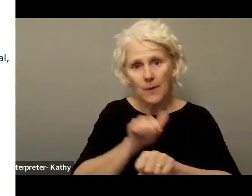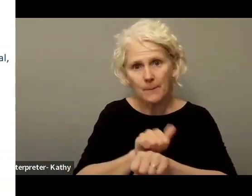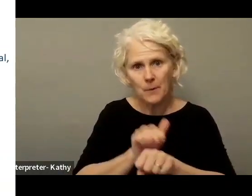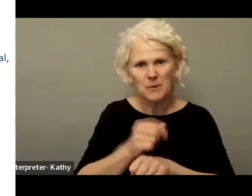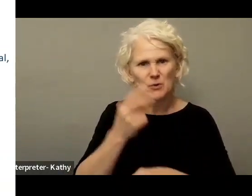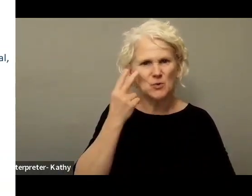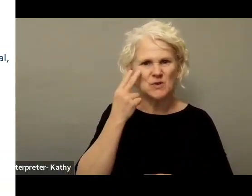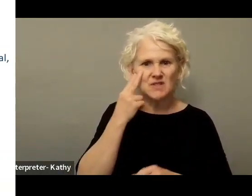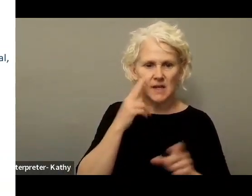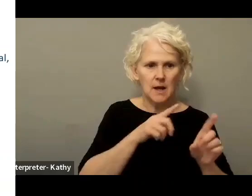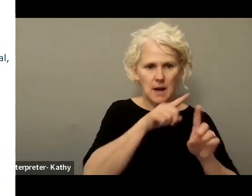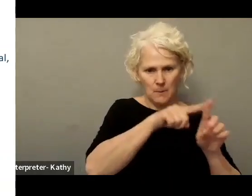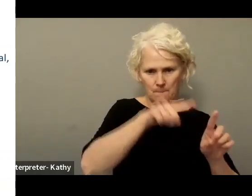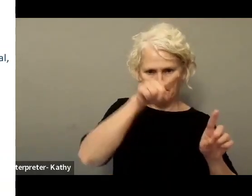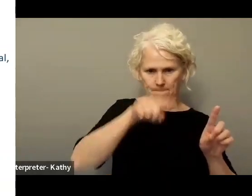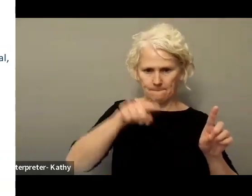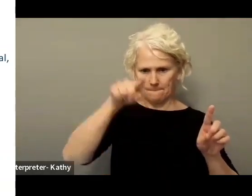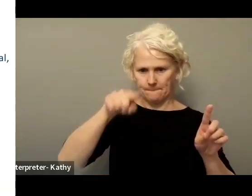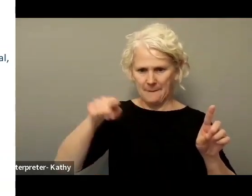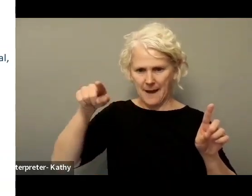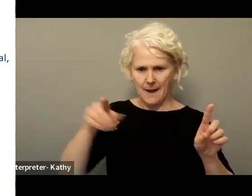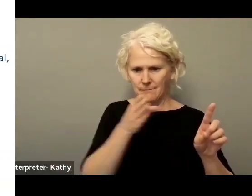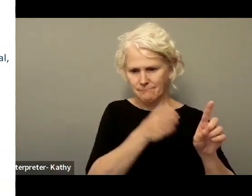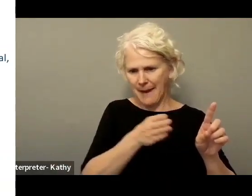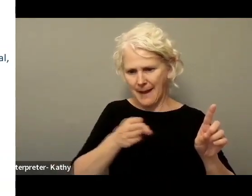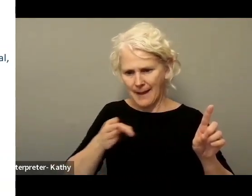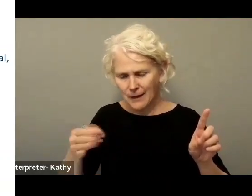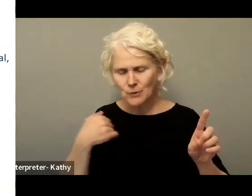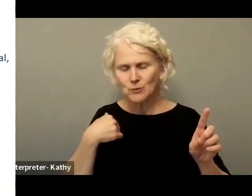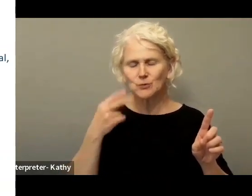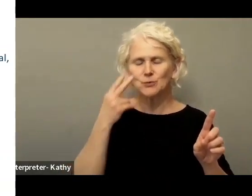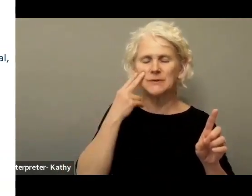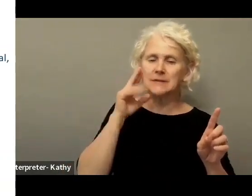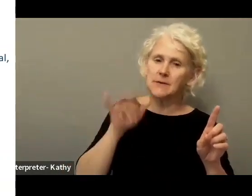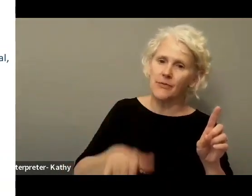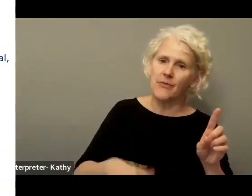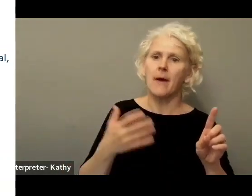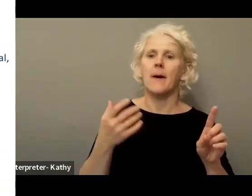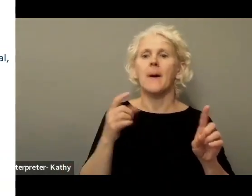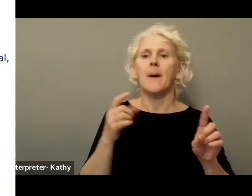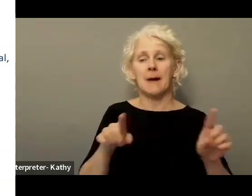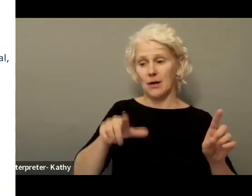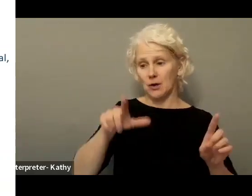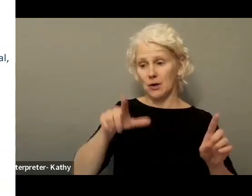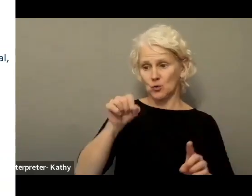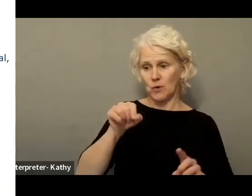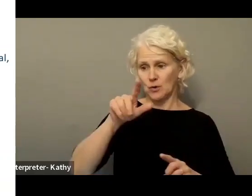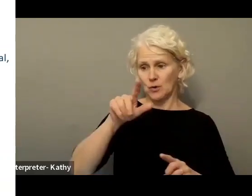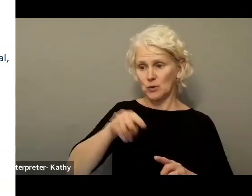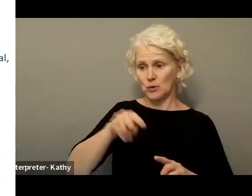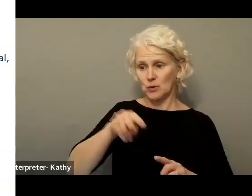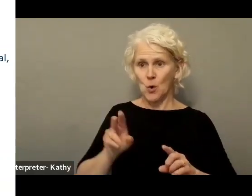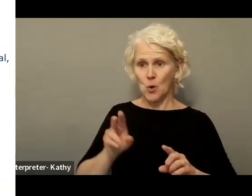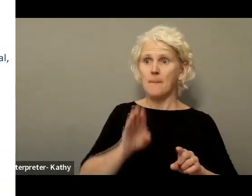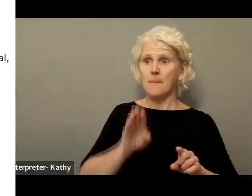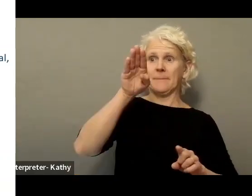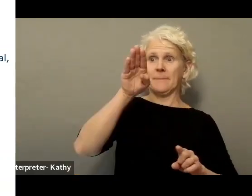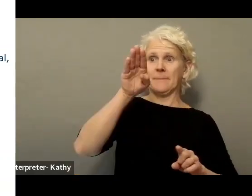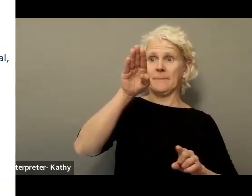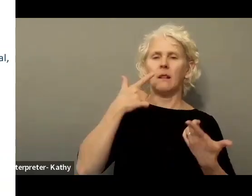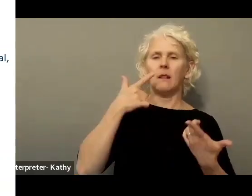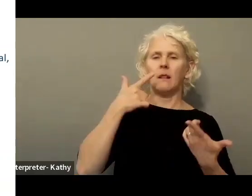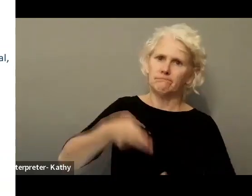see is there's a similar pattern here with healthcare and social assistance, but the 2022 peak is a lot more